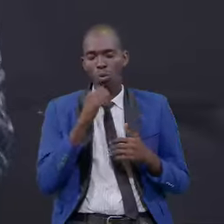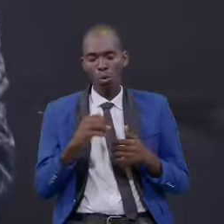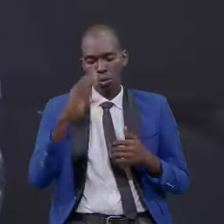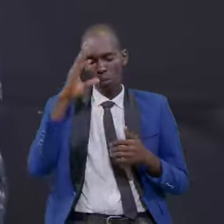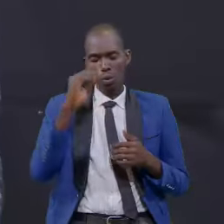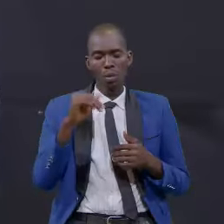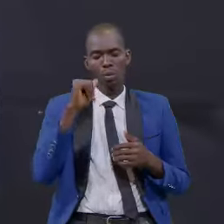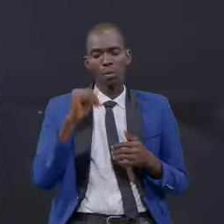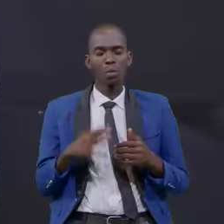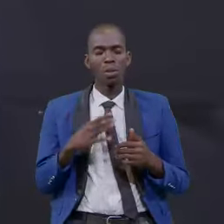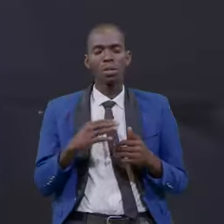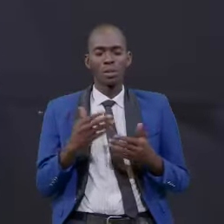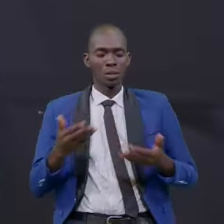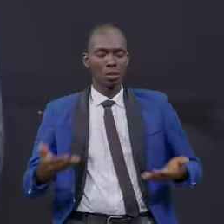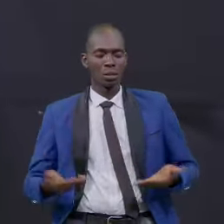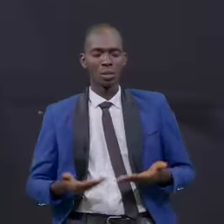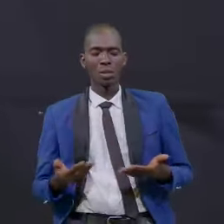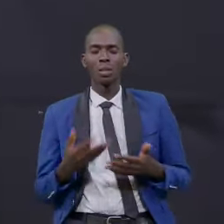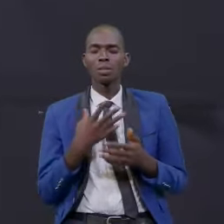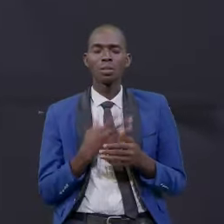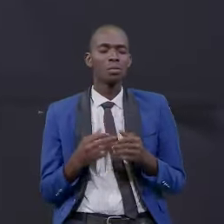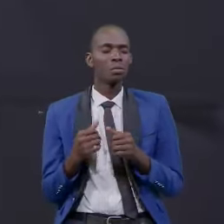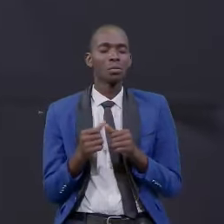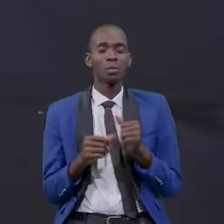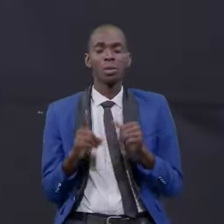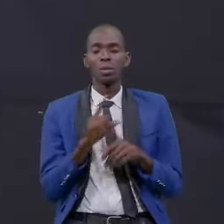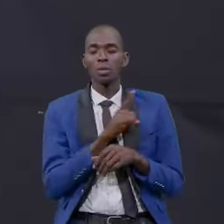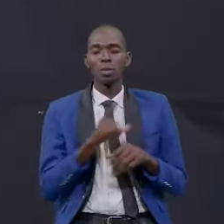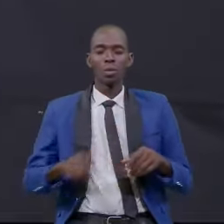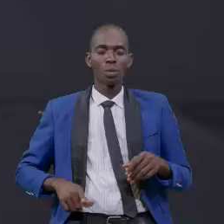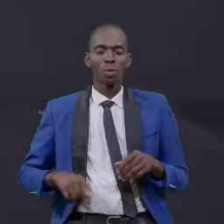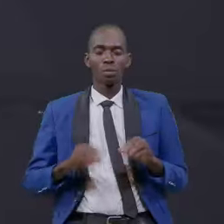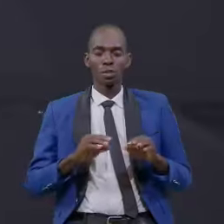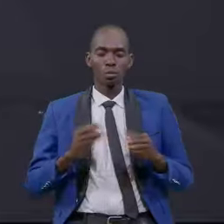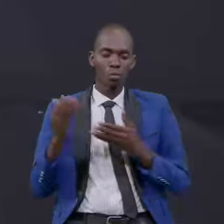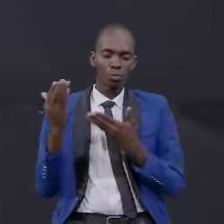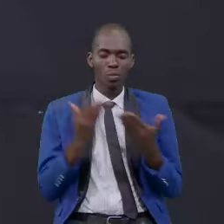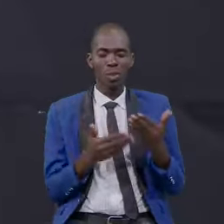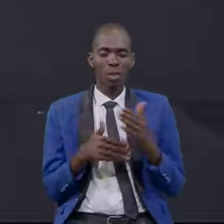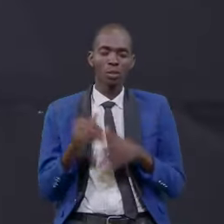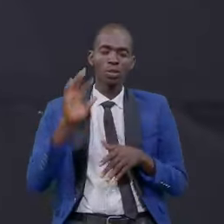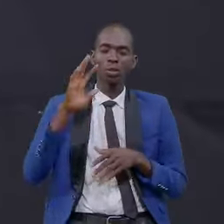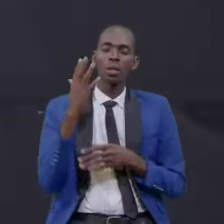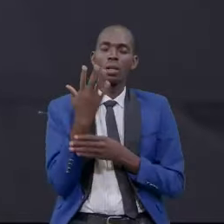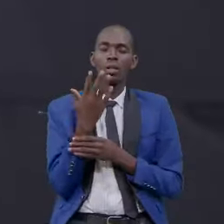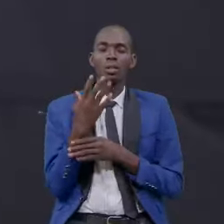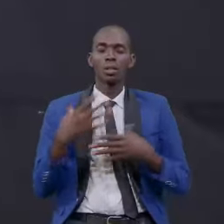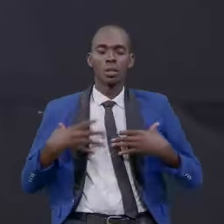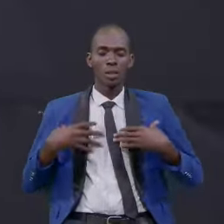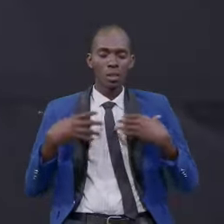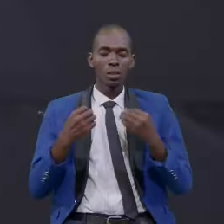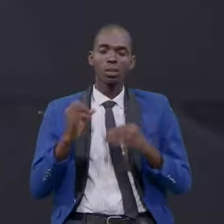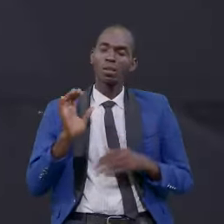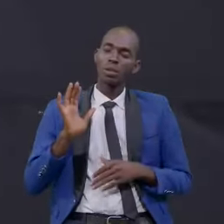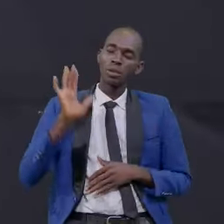Alpha location, there at a distance. Lord, stretch forth your hand, heal your